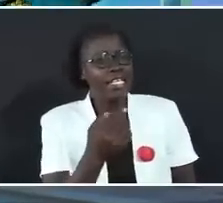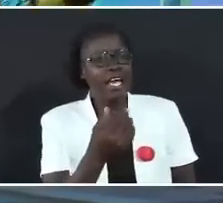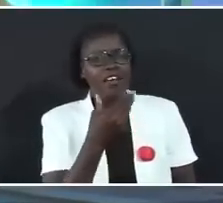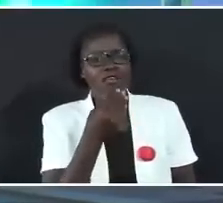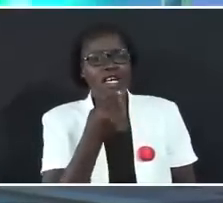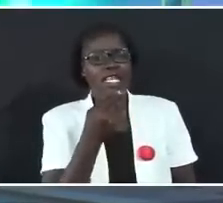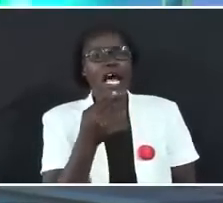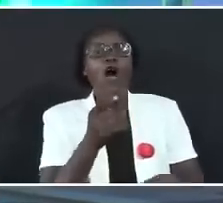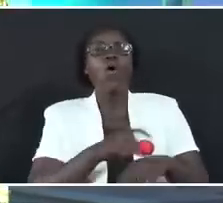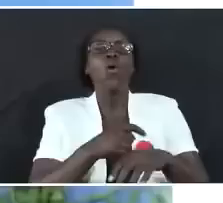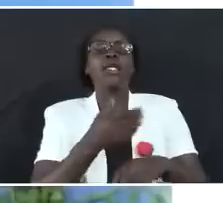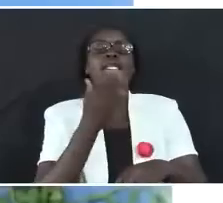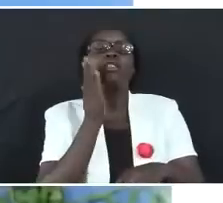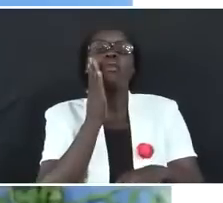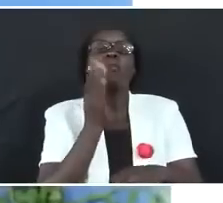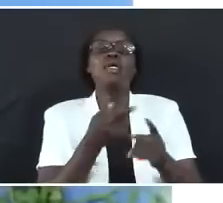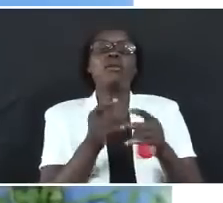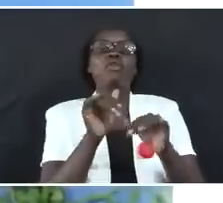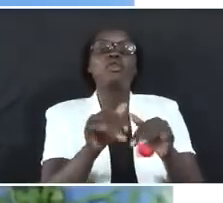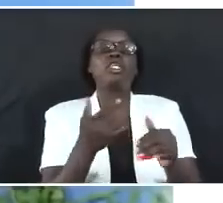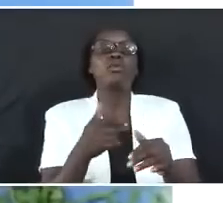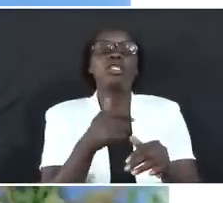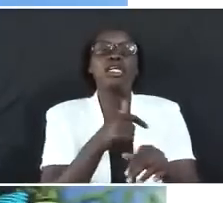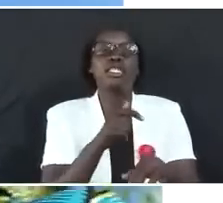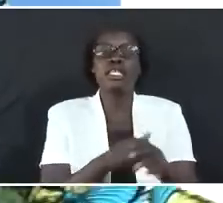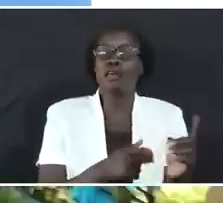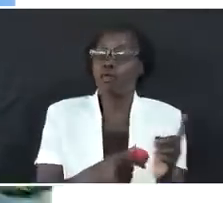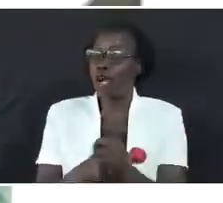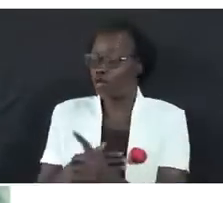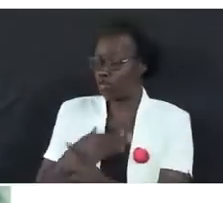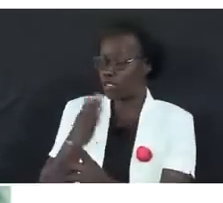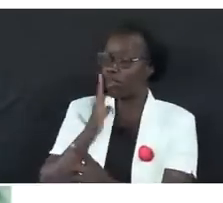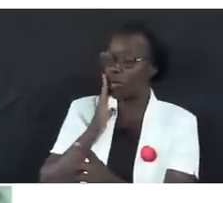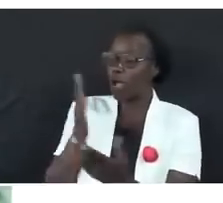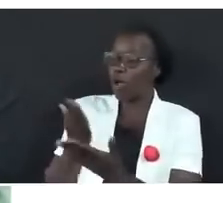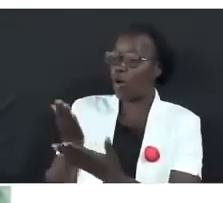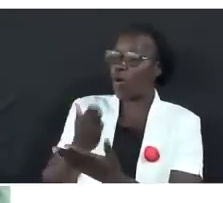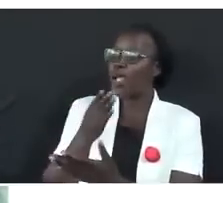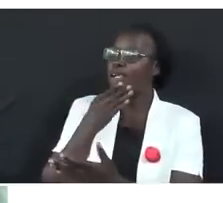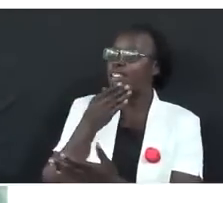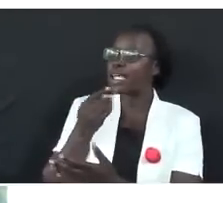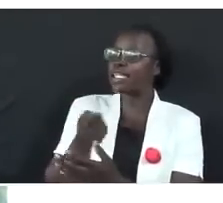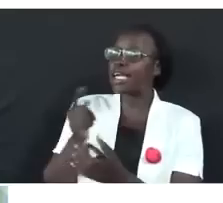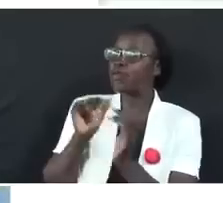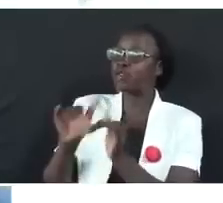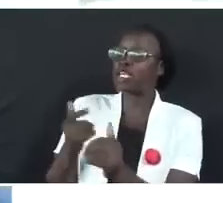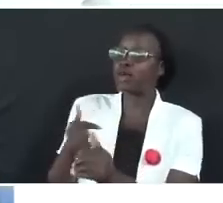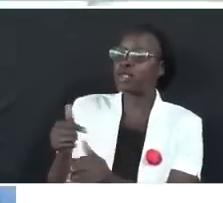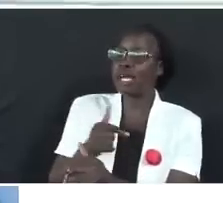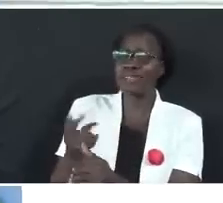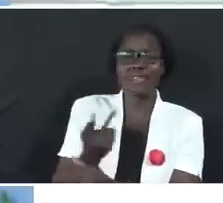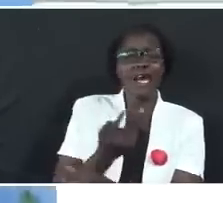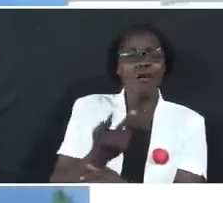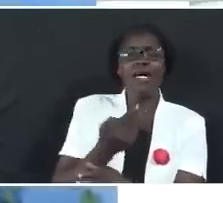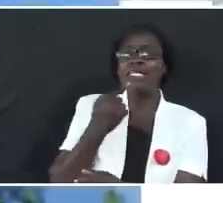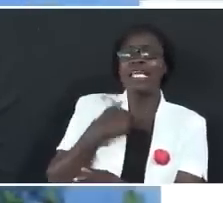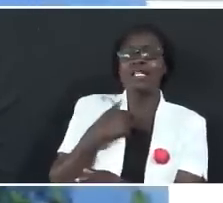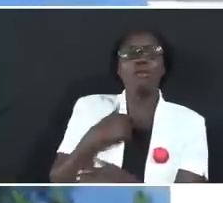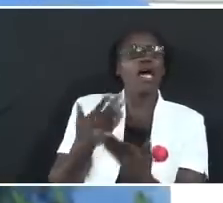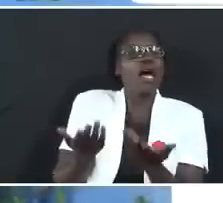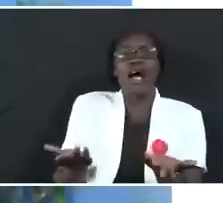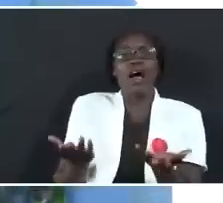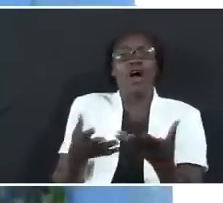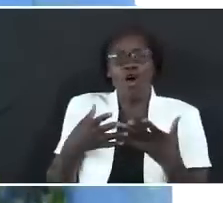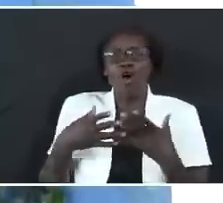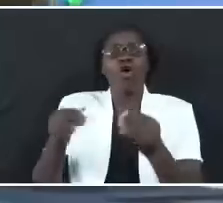mommy coming to stay with us? When the child comes to visit mommy, when is daddy coming to stay with us? Pastor, tell me a way